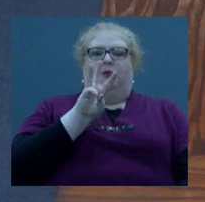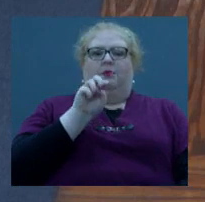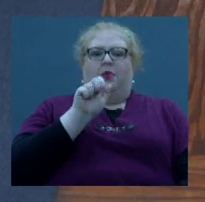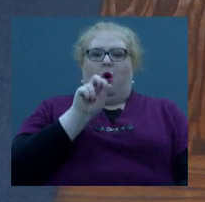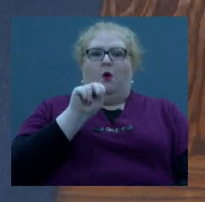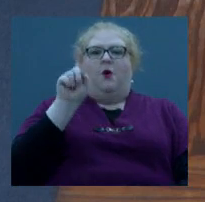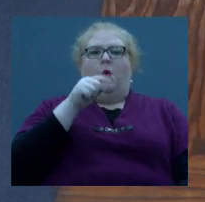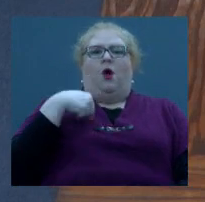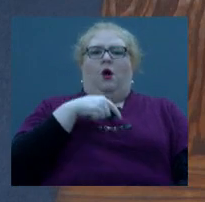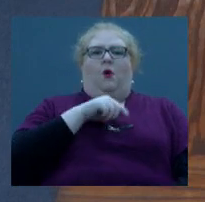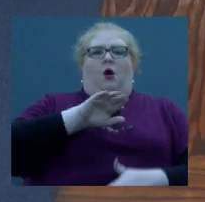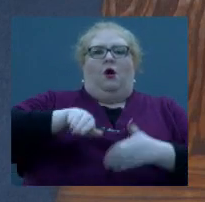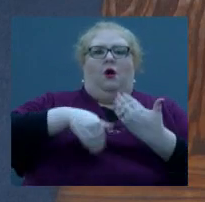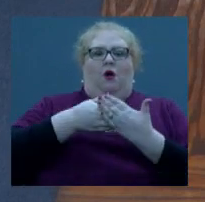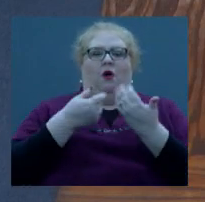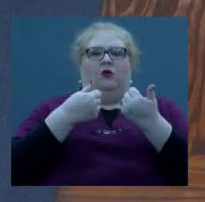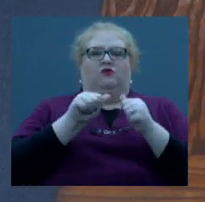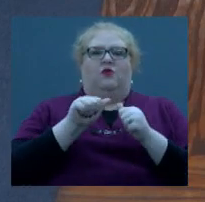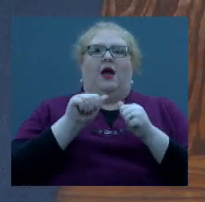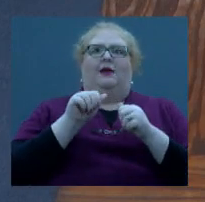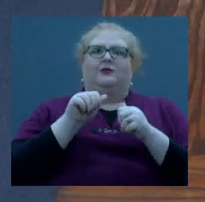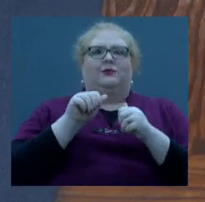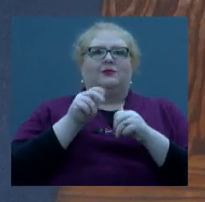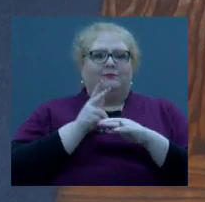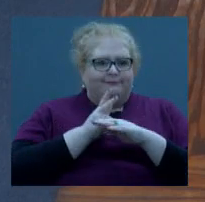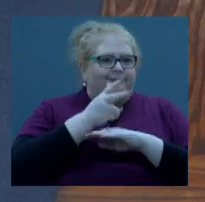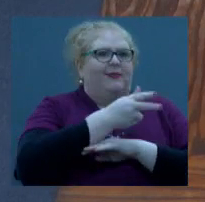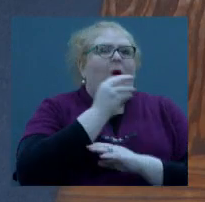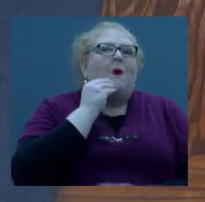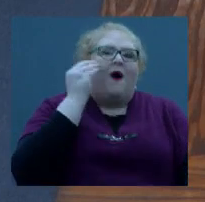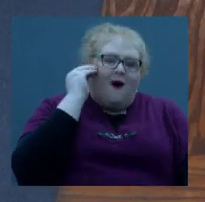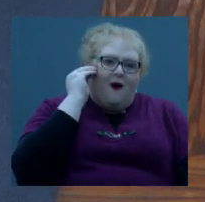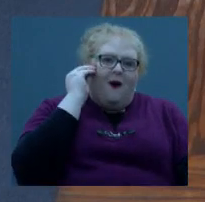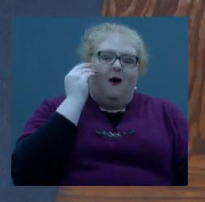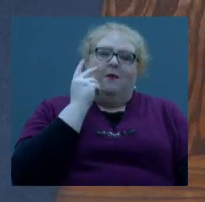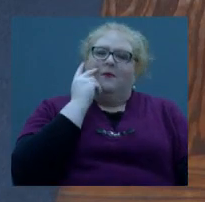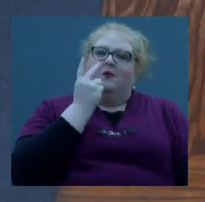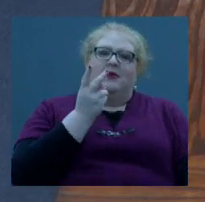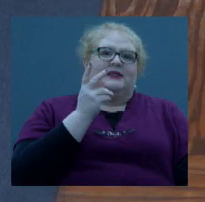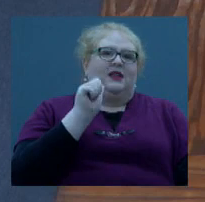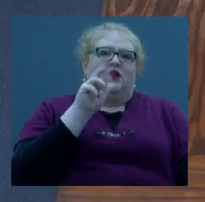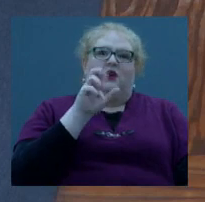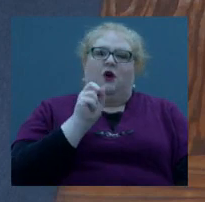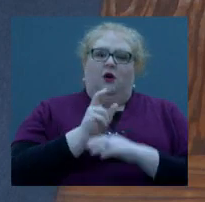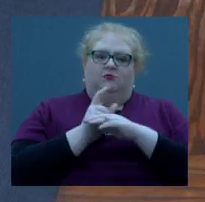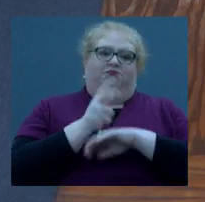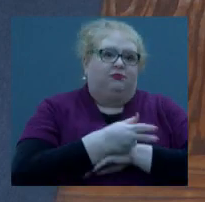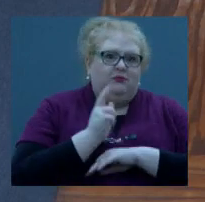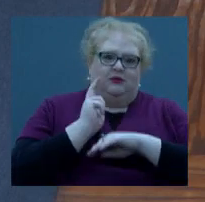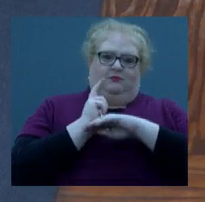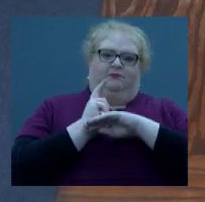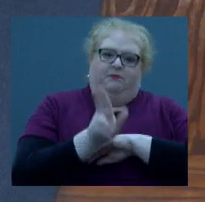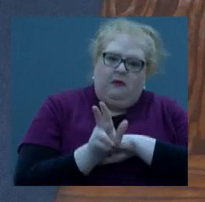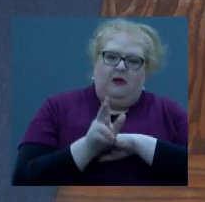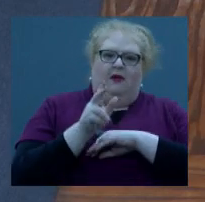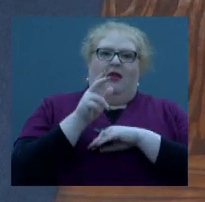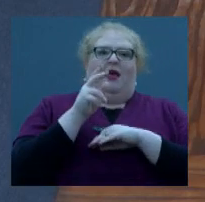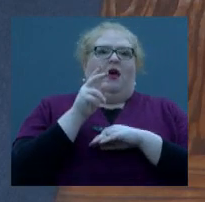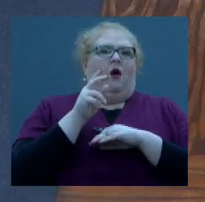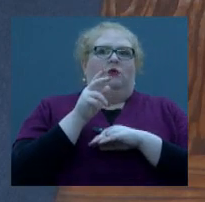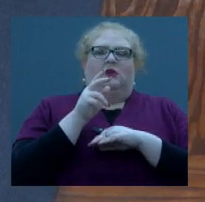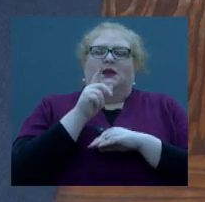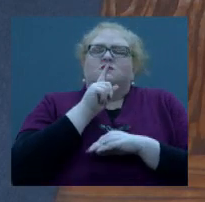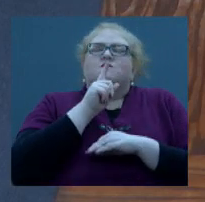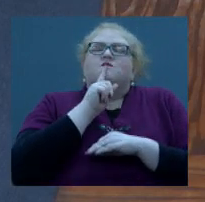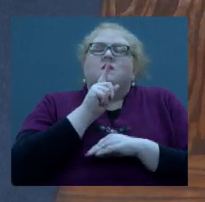to our homes. So that makes it very difficult. We see cars pull out in front of cars all the time. There are multiple accidents on the road. It's